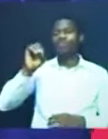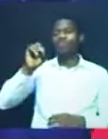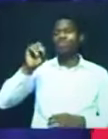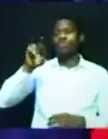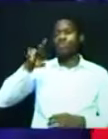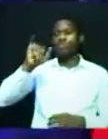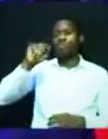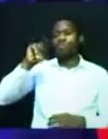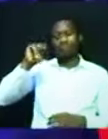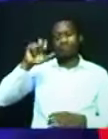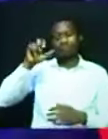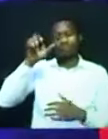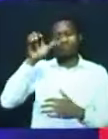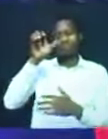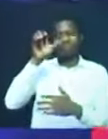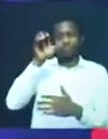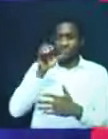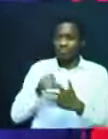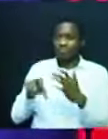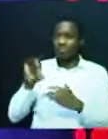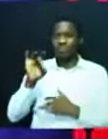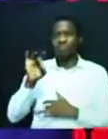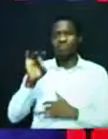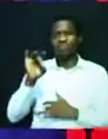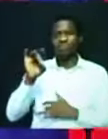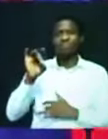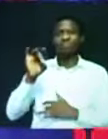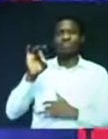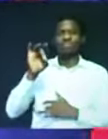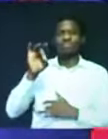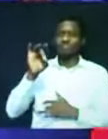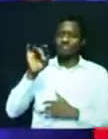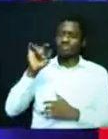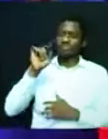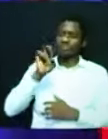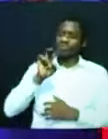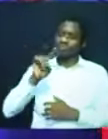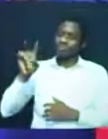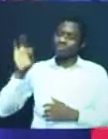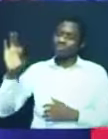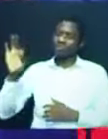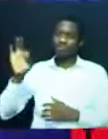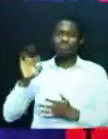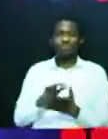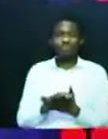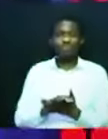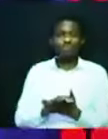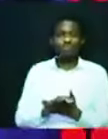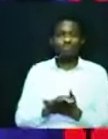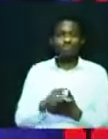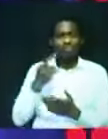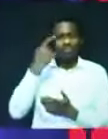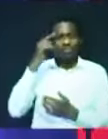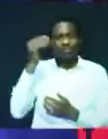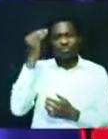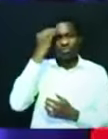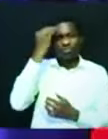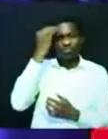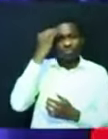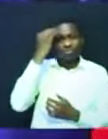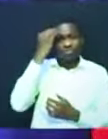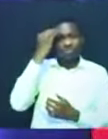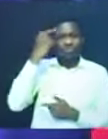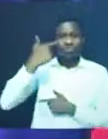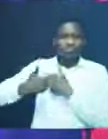For you know the grace of our Lord Jesus Christ, that though he was rich, yet for your